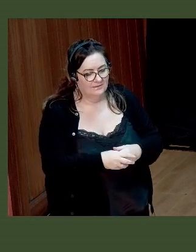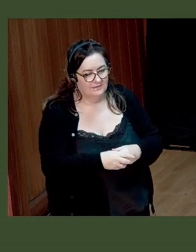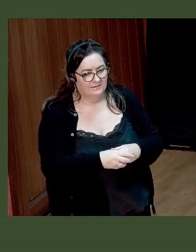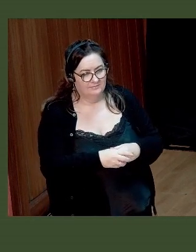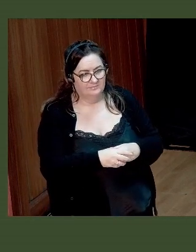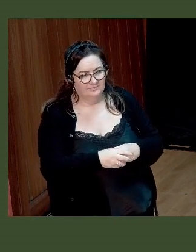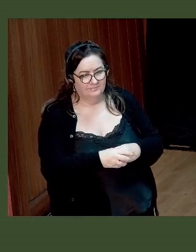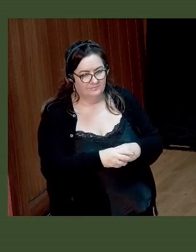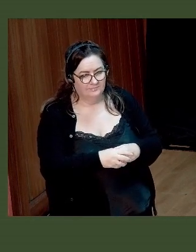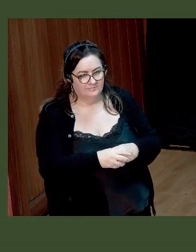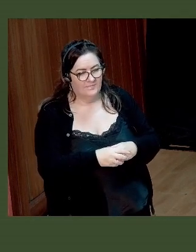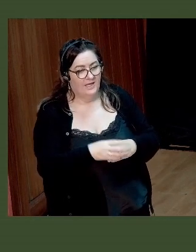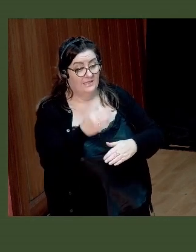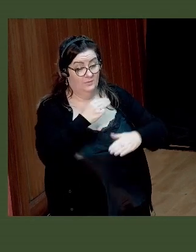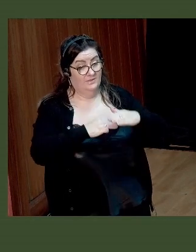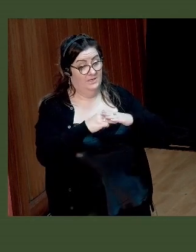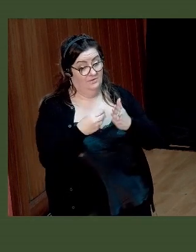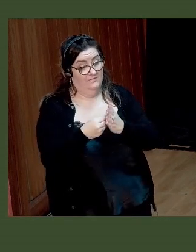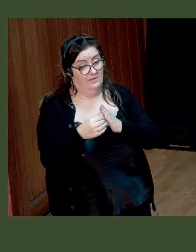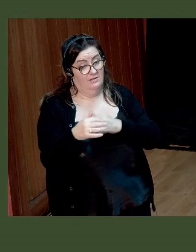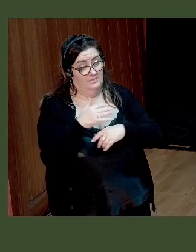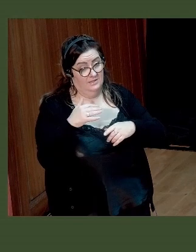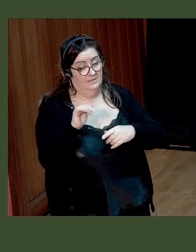be, at the time, Minister of the Economy,